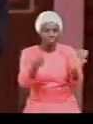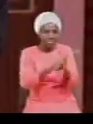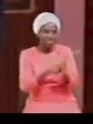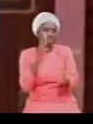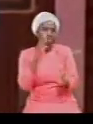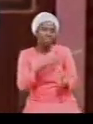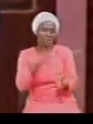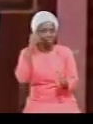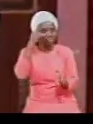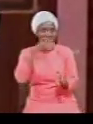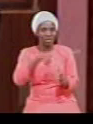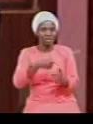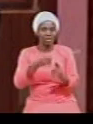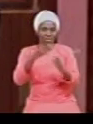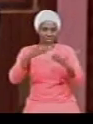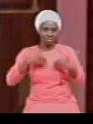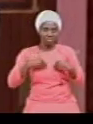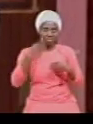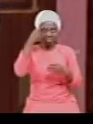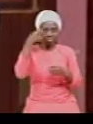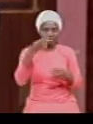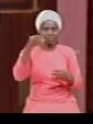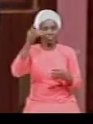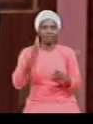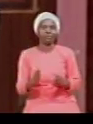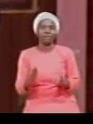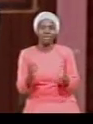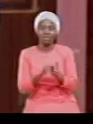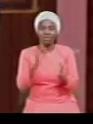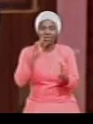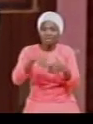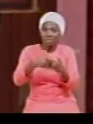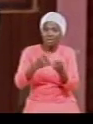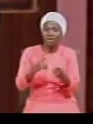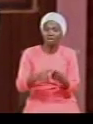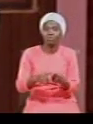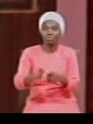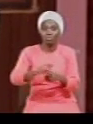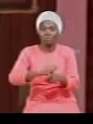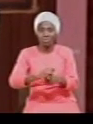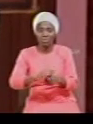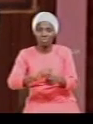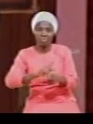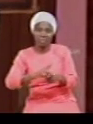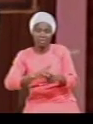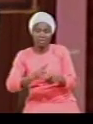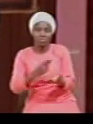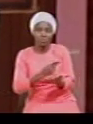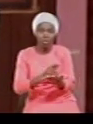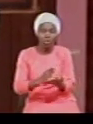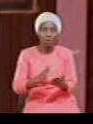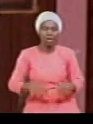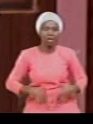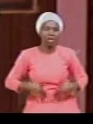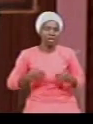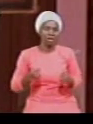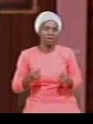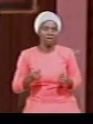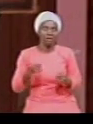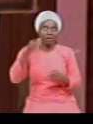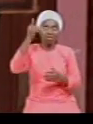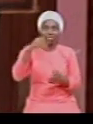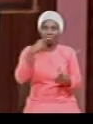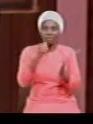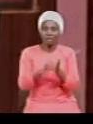holiness. That's what makes you to live a holy life. For my thoughts are not your thoughts. Neither are your ways my ways, says